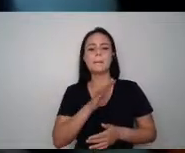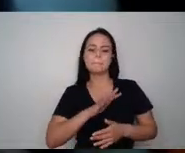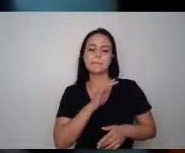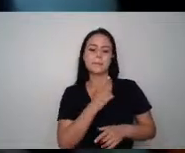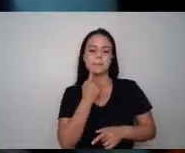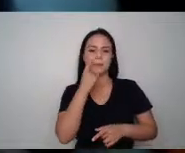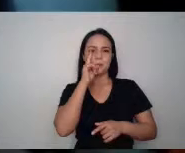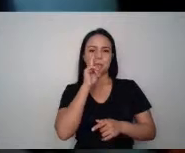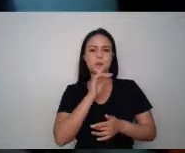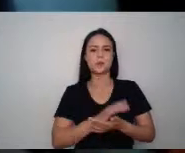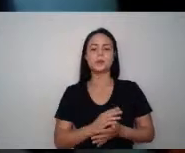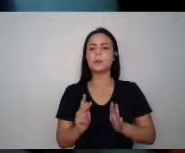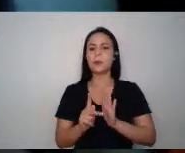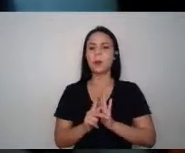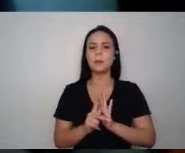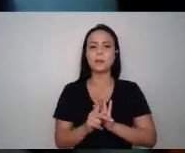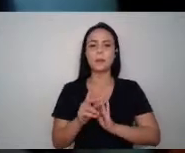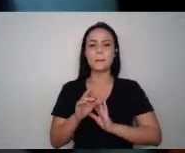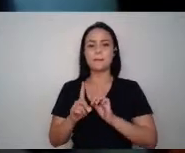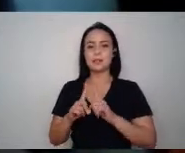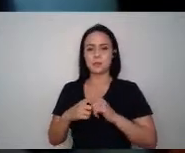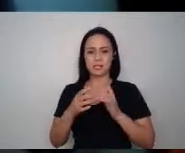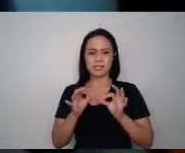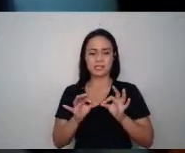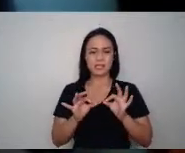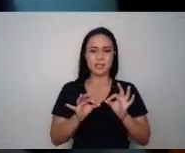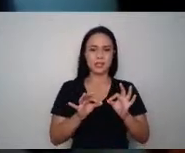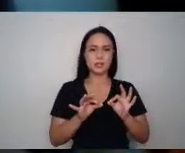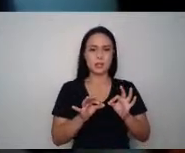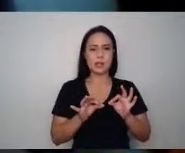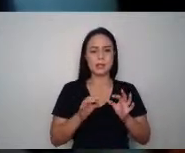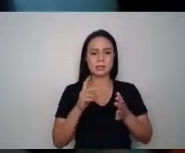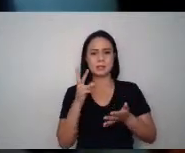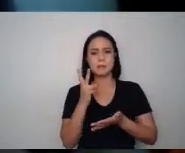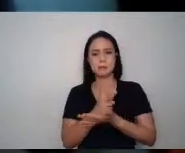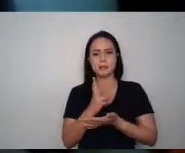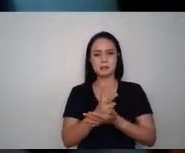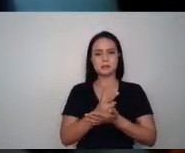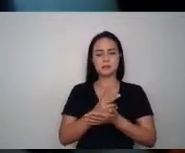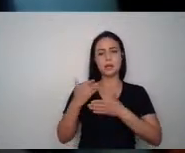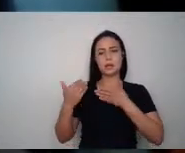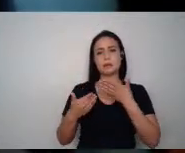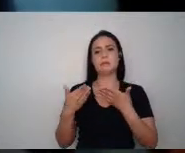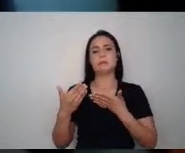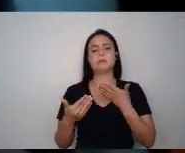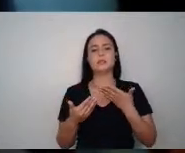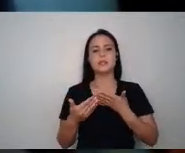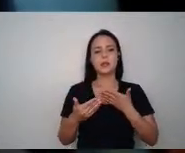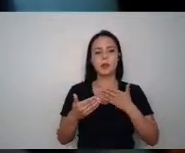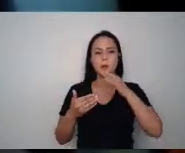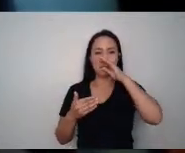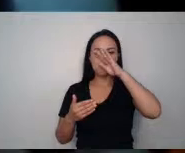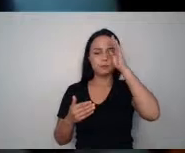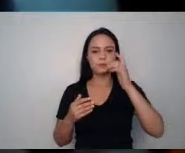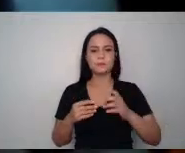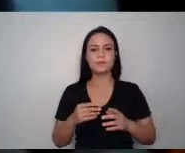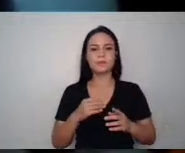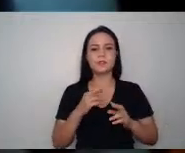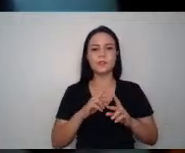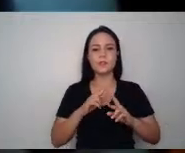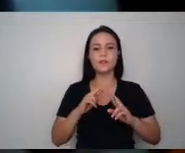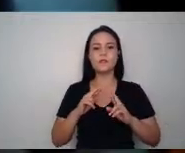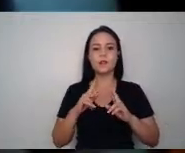who can, for example, be in a dangerous environment for less time. But what is sure is that